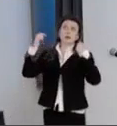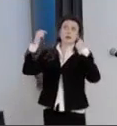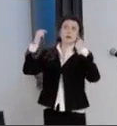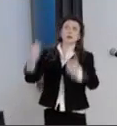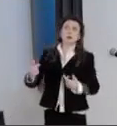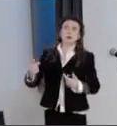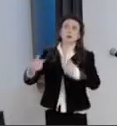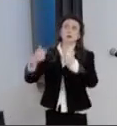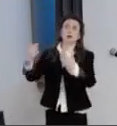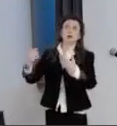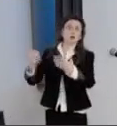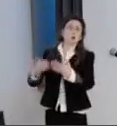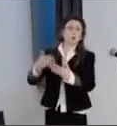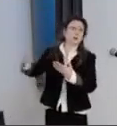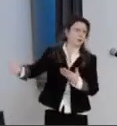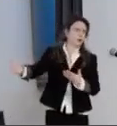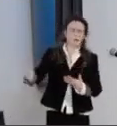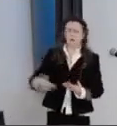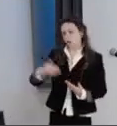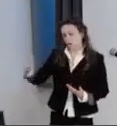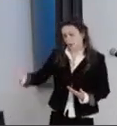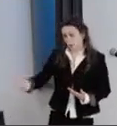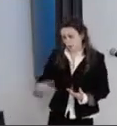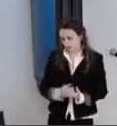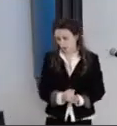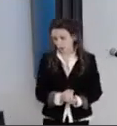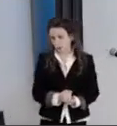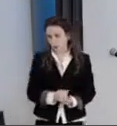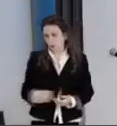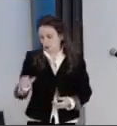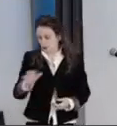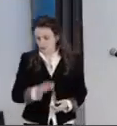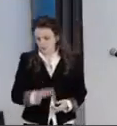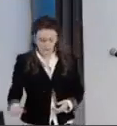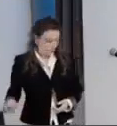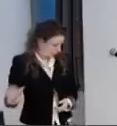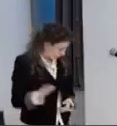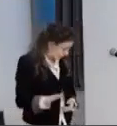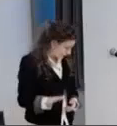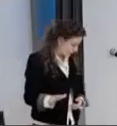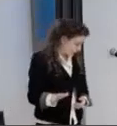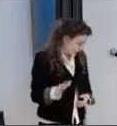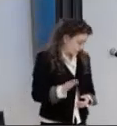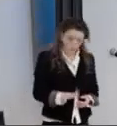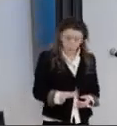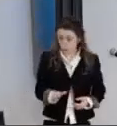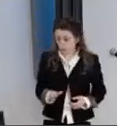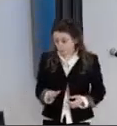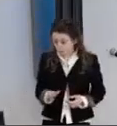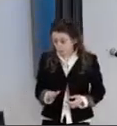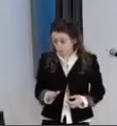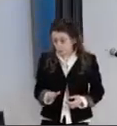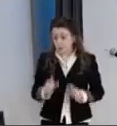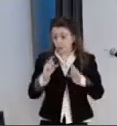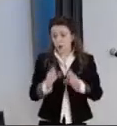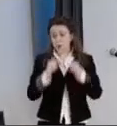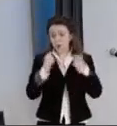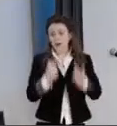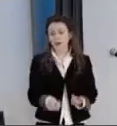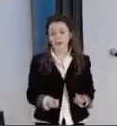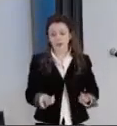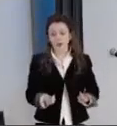proper aesthetic appreciation of nature is supposed to achieve, enjoying the beauty of something. So a first entering conclusion is